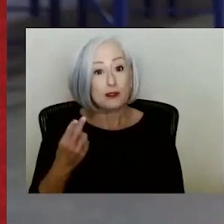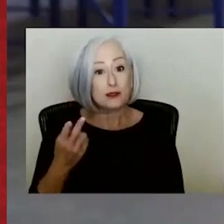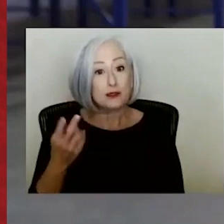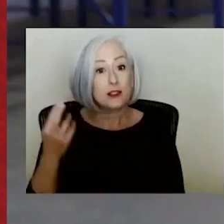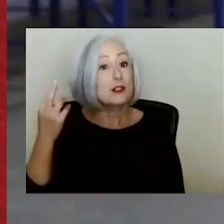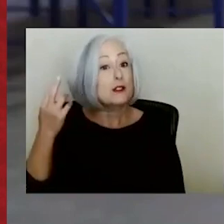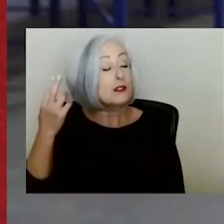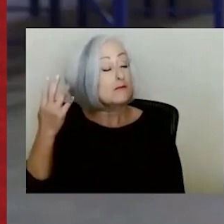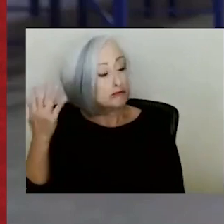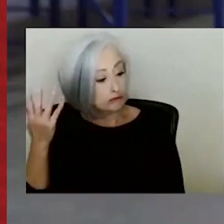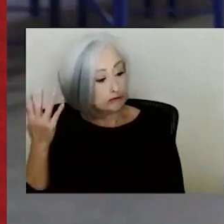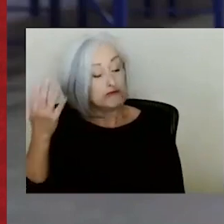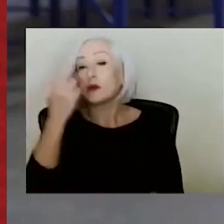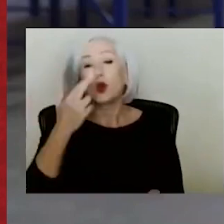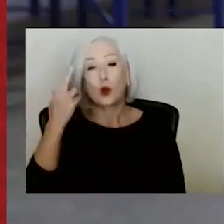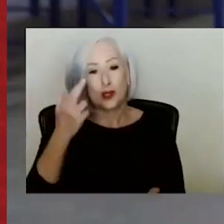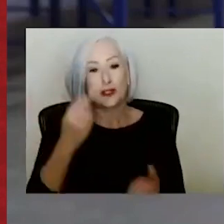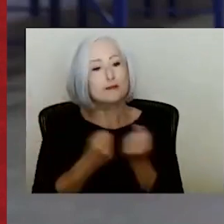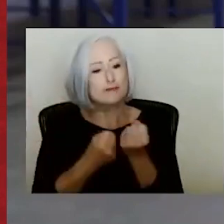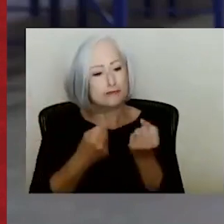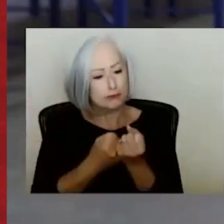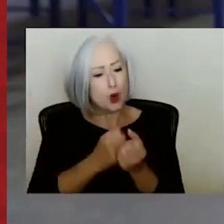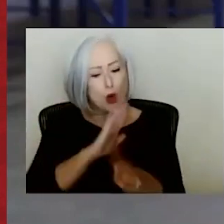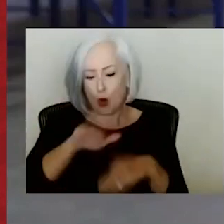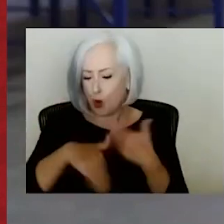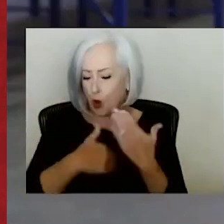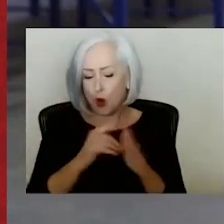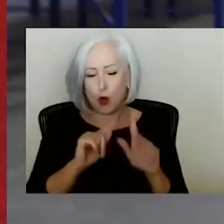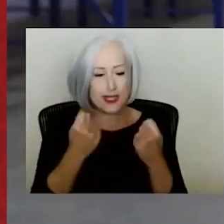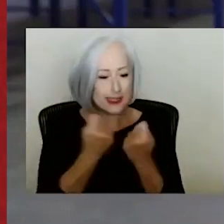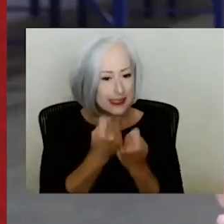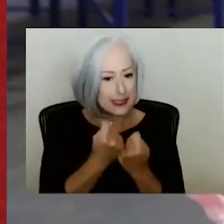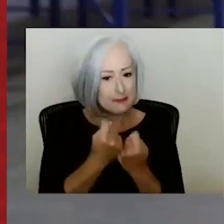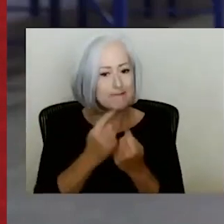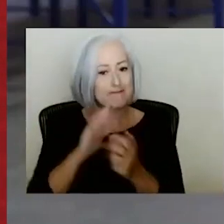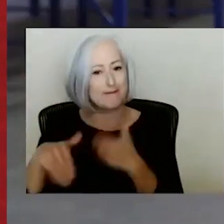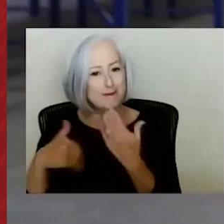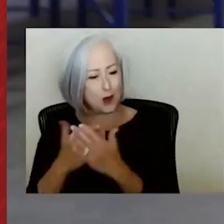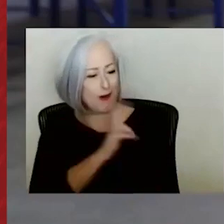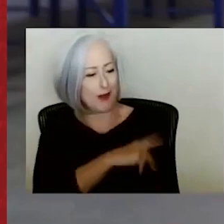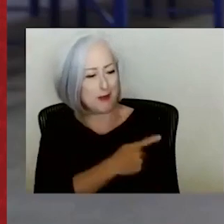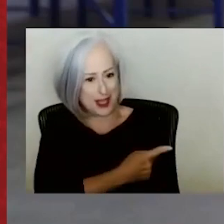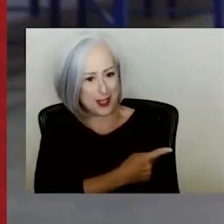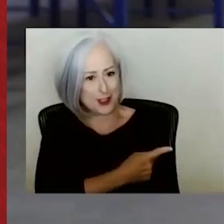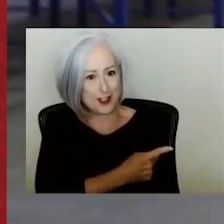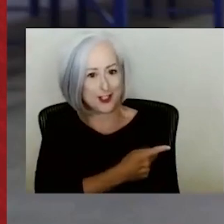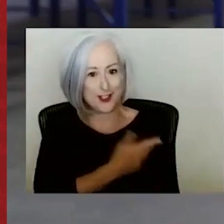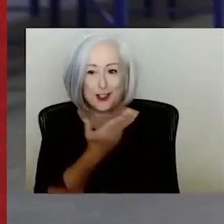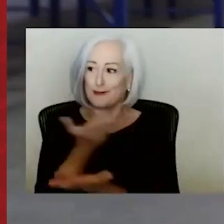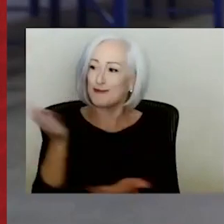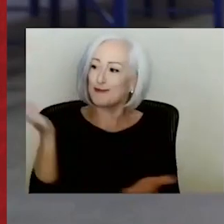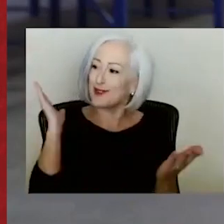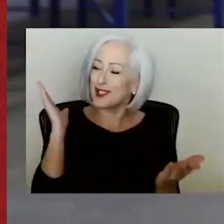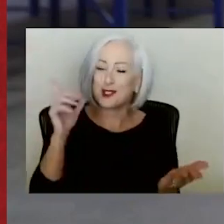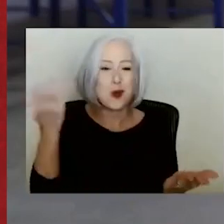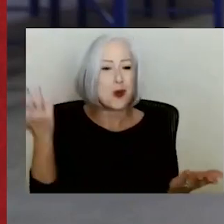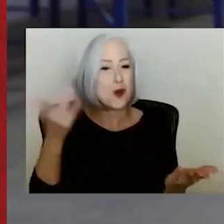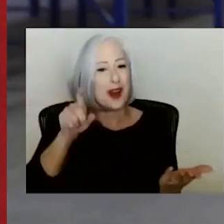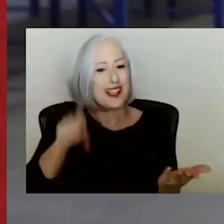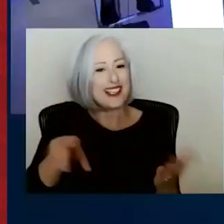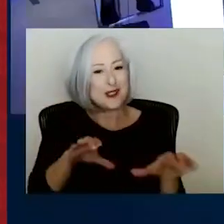to, you know, support our teams and support our patients. So this is just what we needed to do to keep everyone